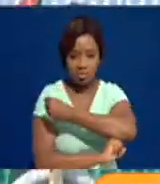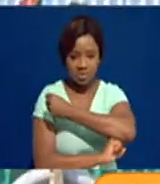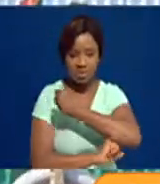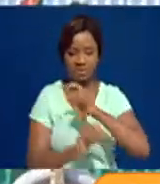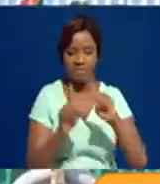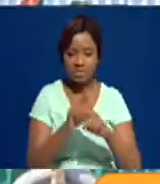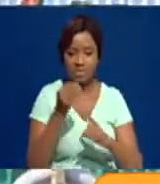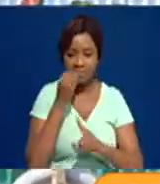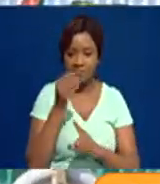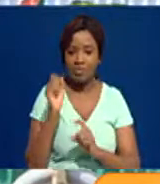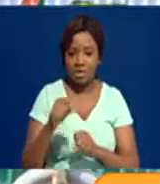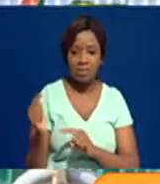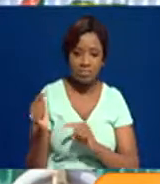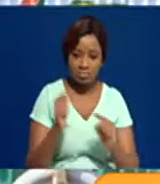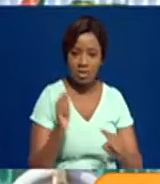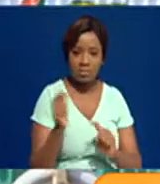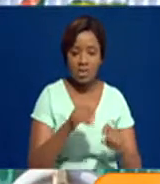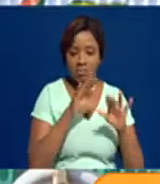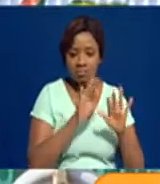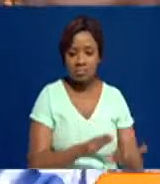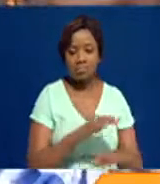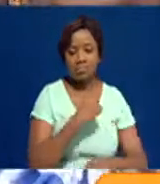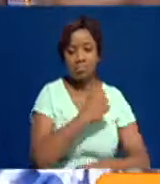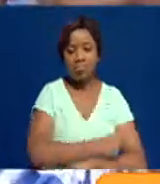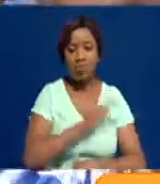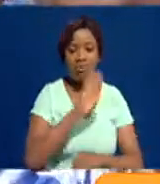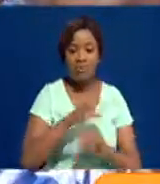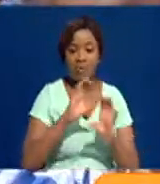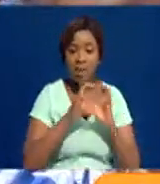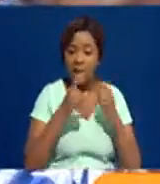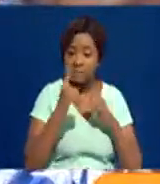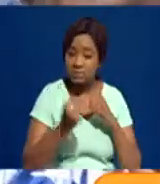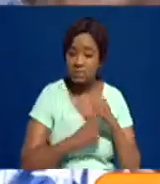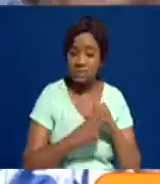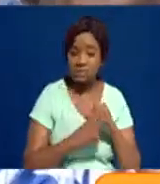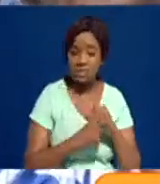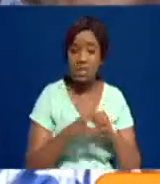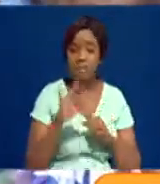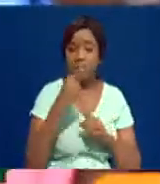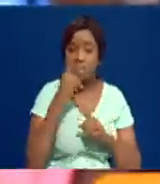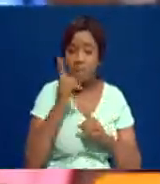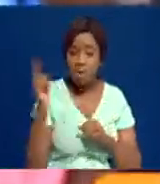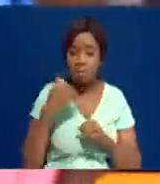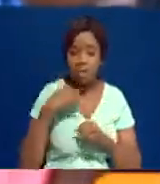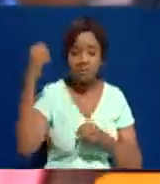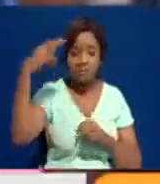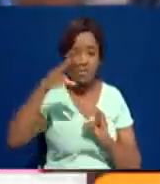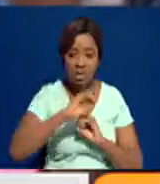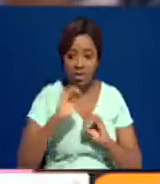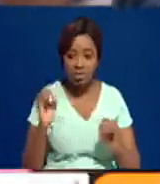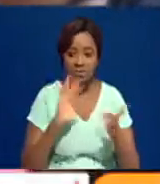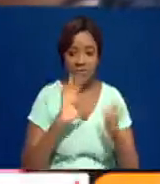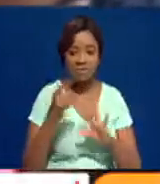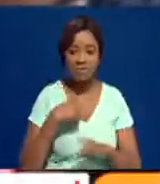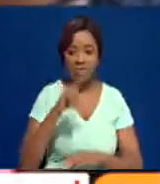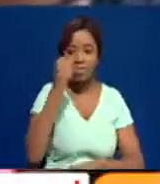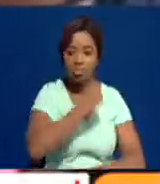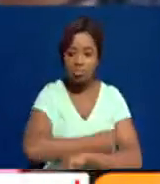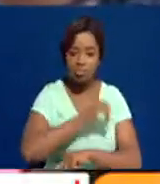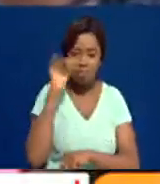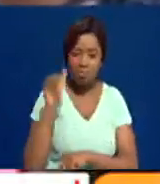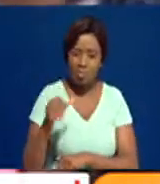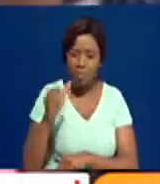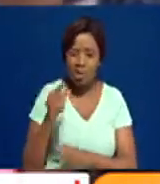food to remain in school since class six. In the house, there was no electricity. Sometimes I had to go to school early in the